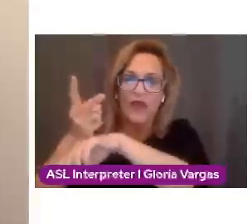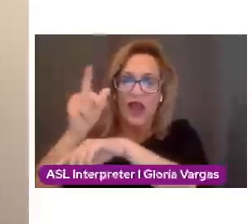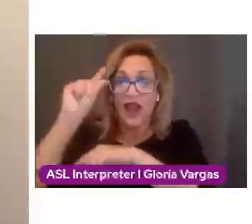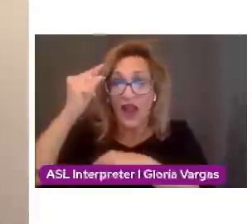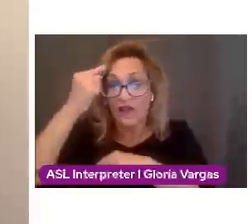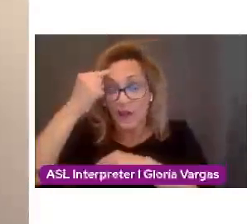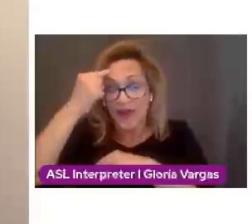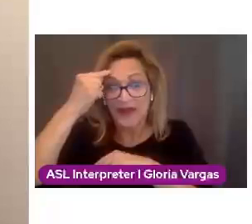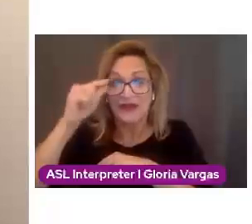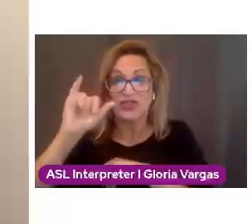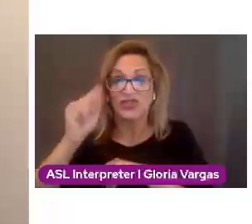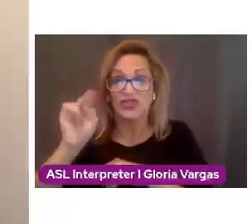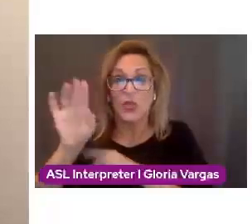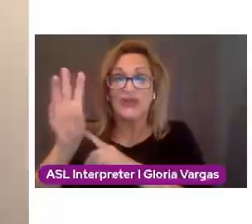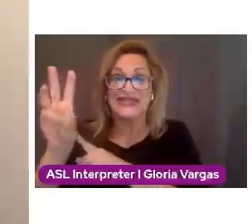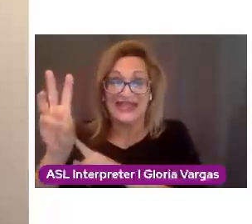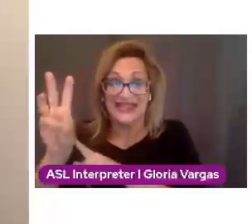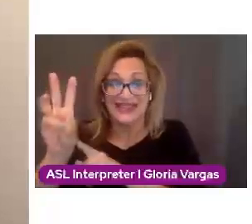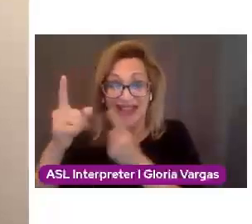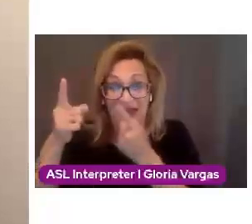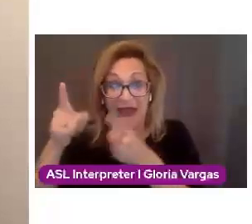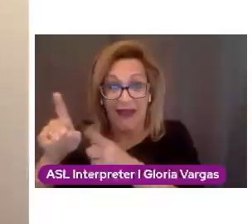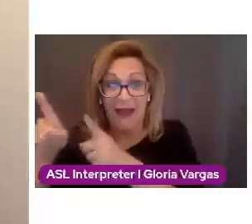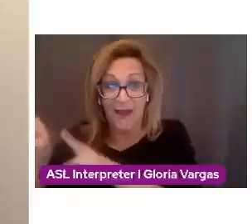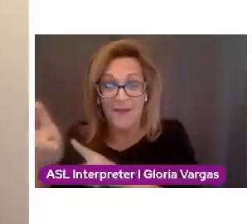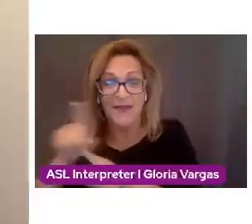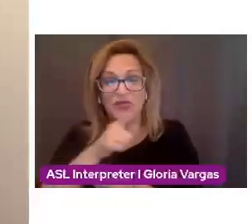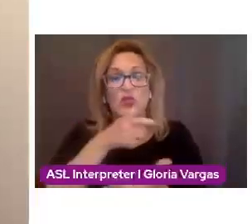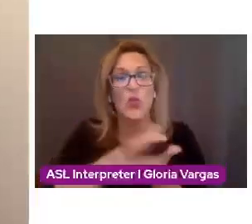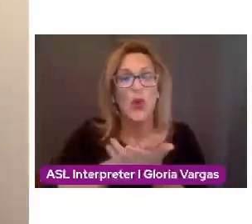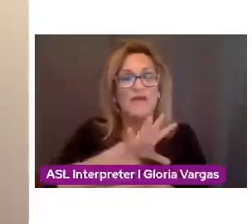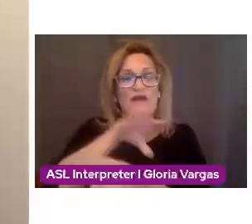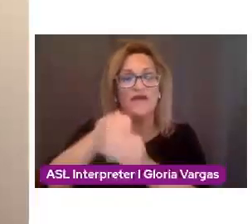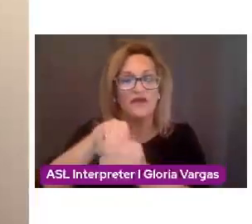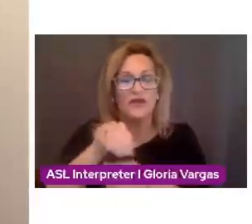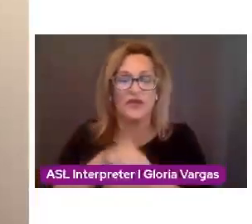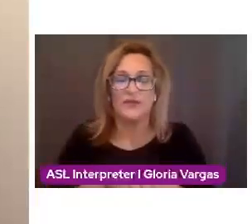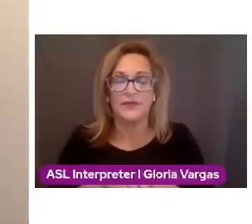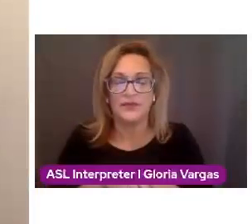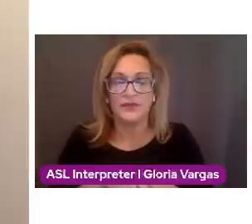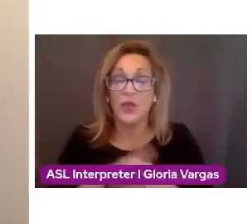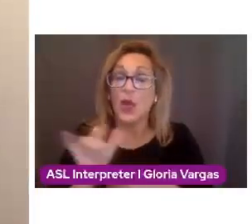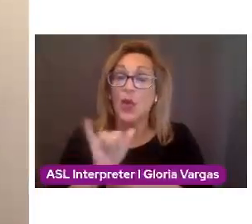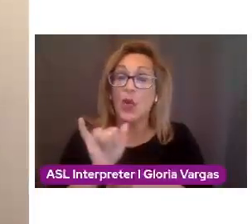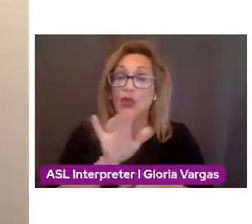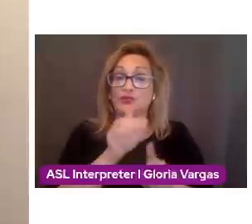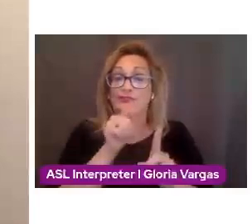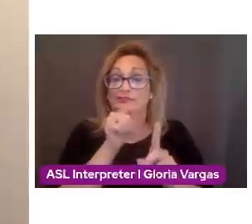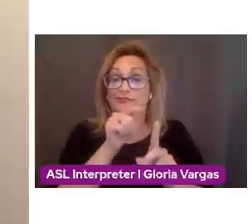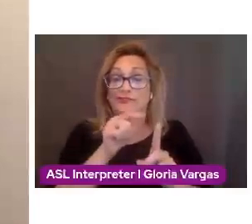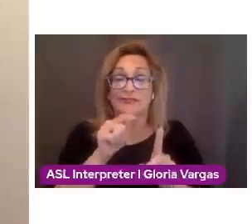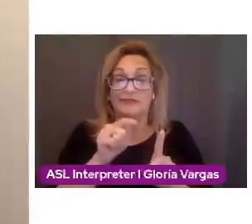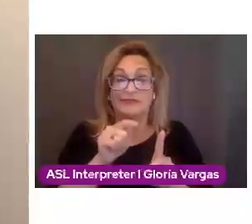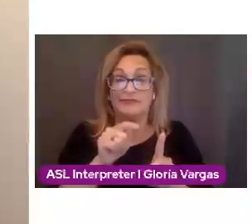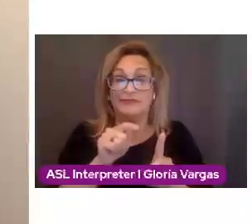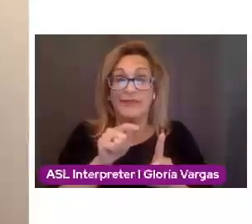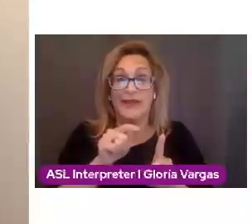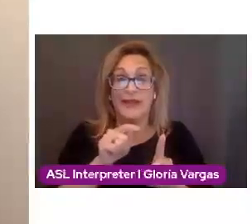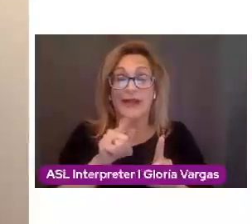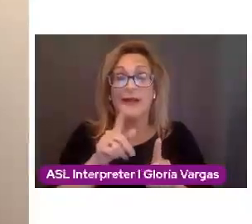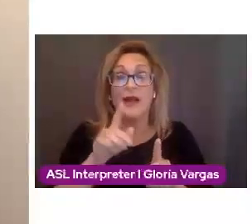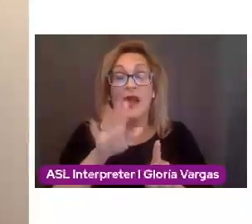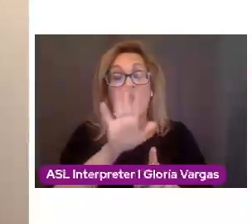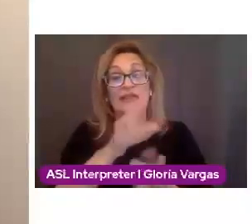activities, and who he himself failed to disclose his family's income from